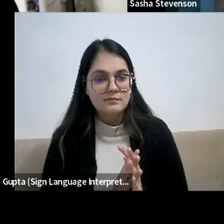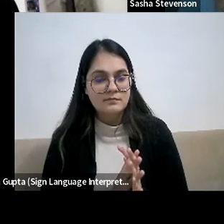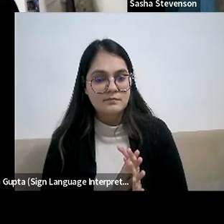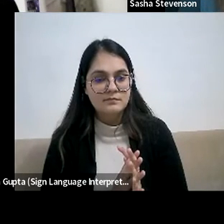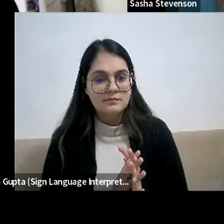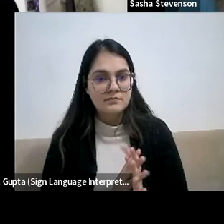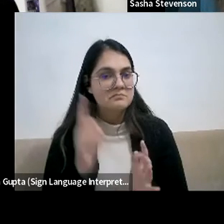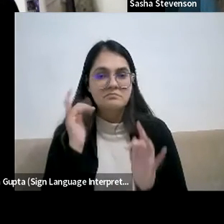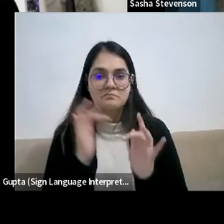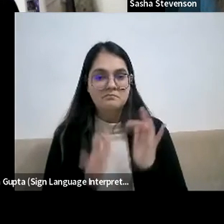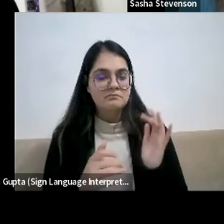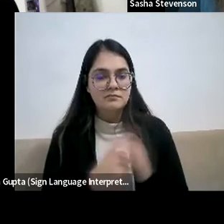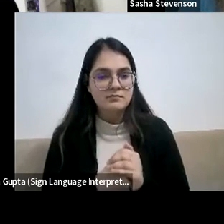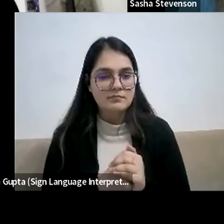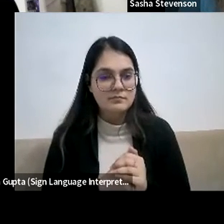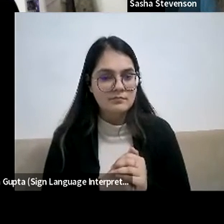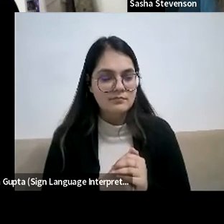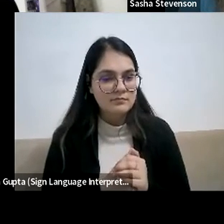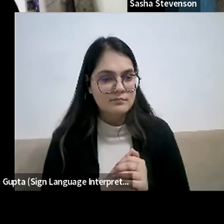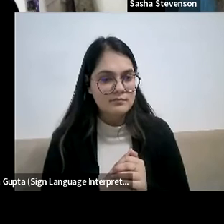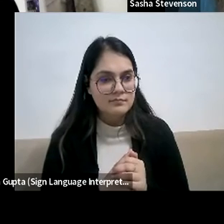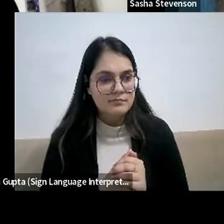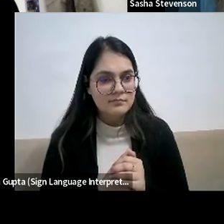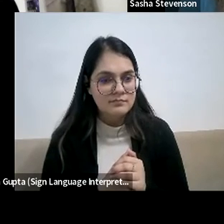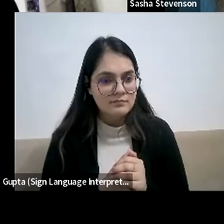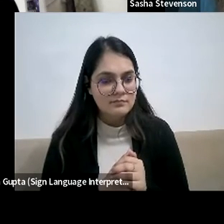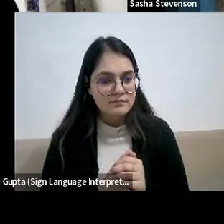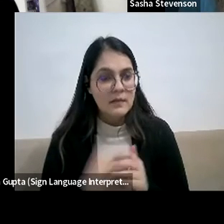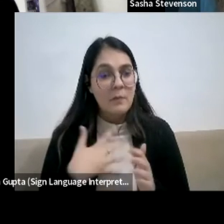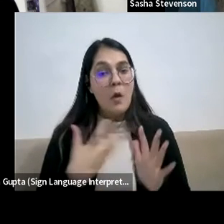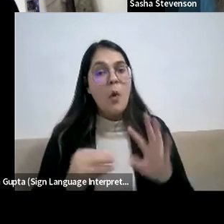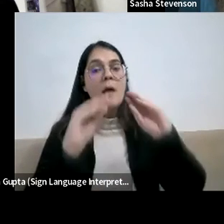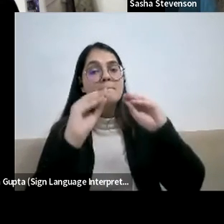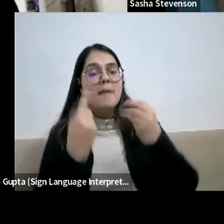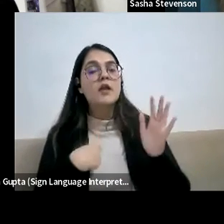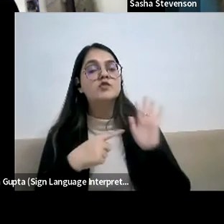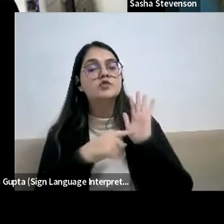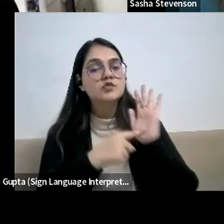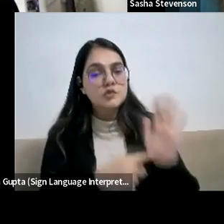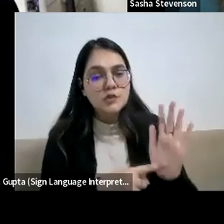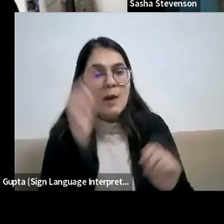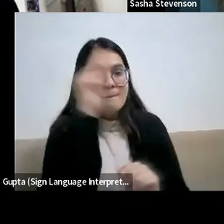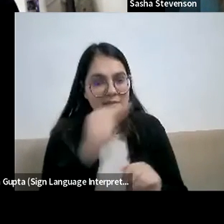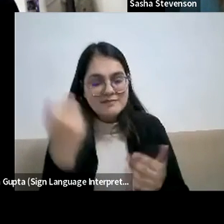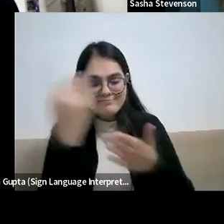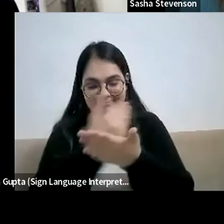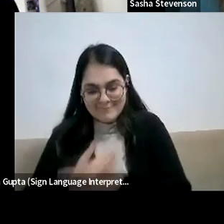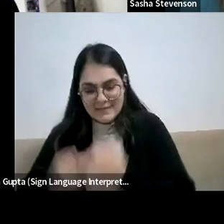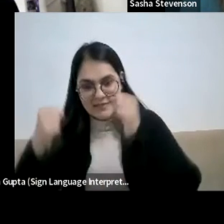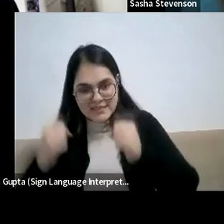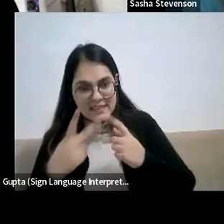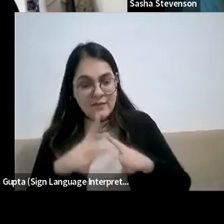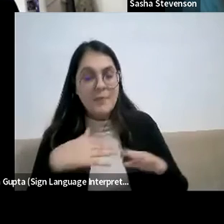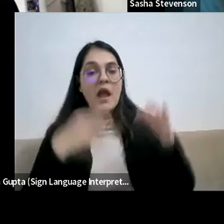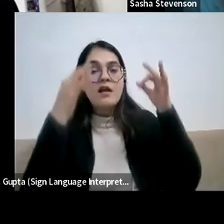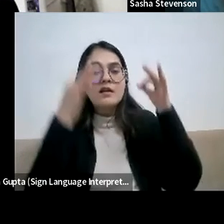ever, I think, convince anyone that there needs to be better representation and better inclusion in decision making that